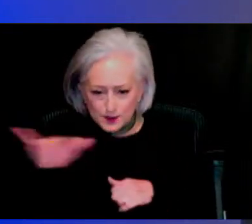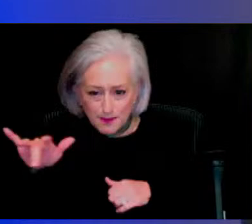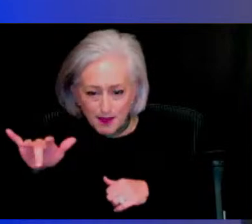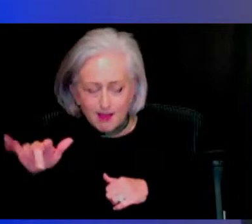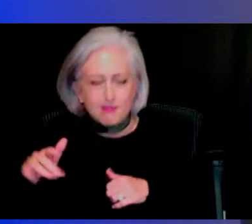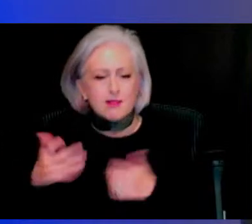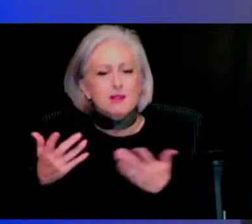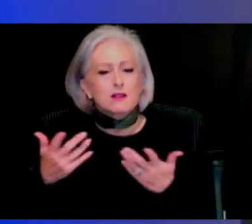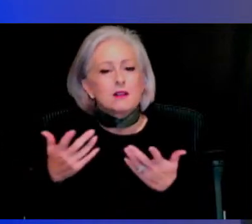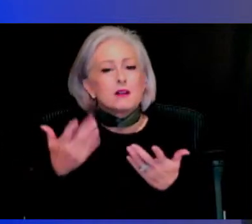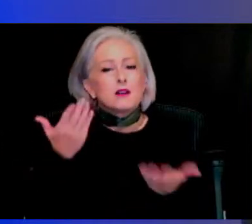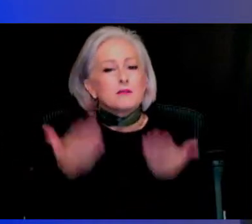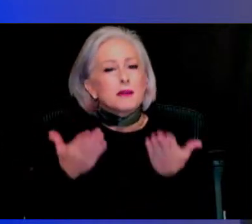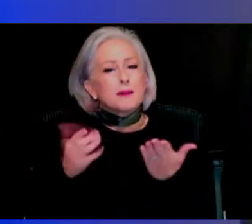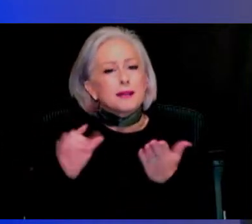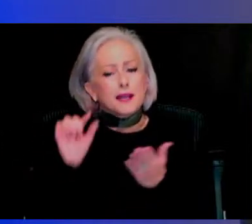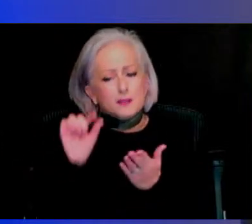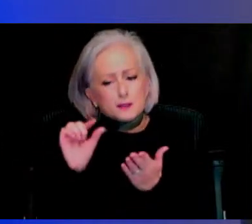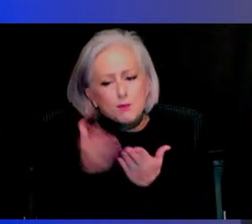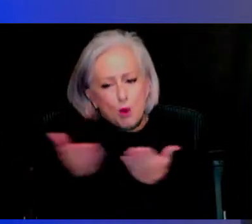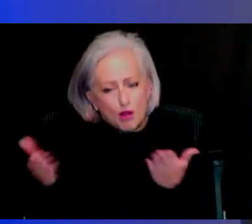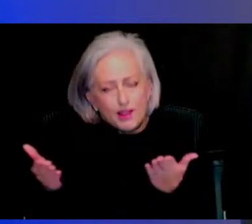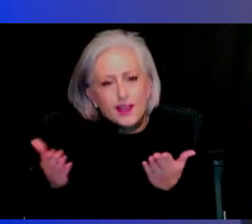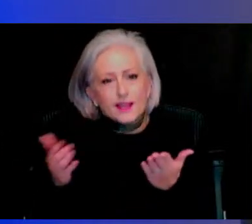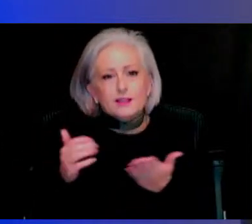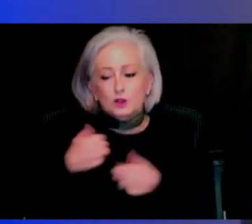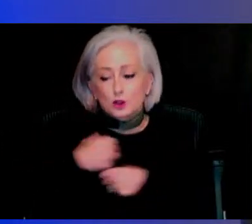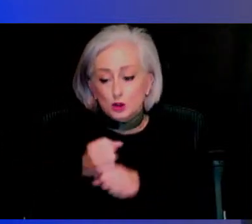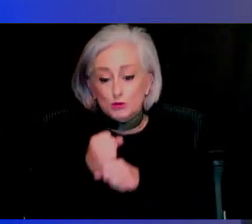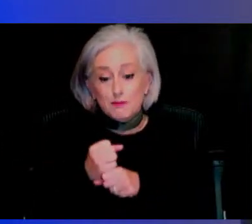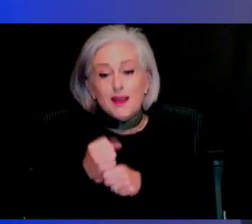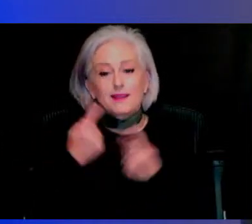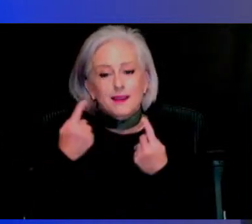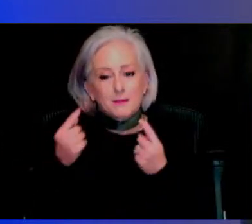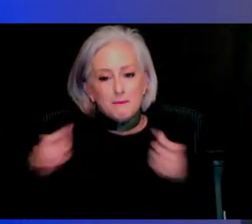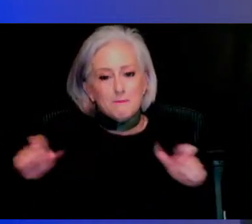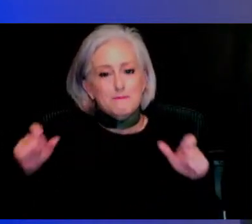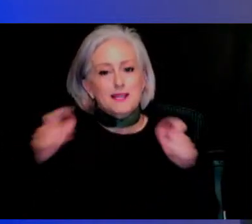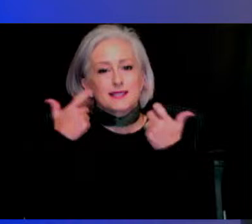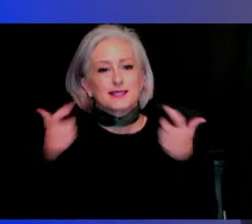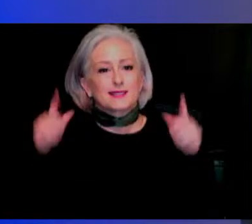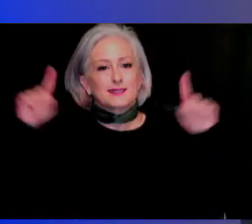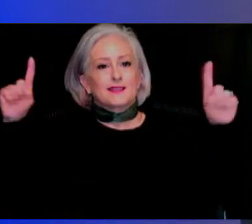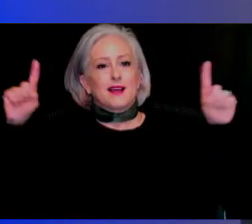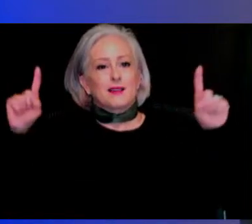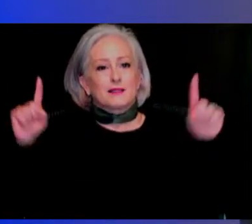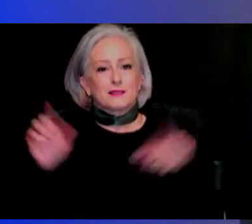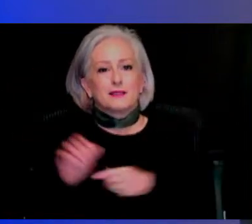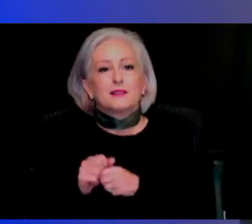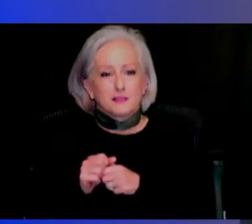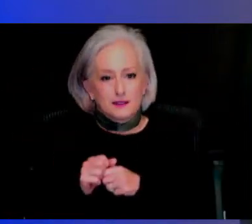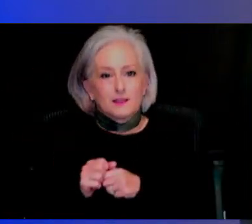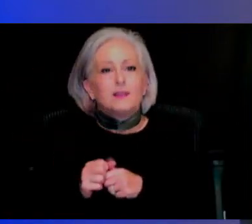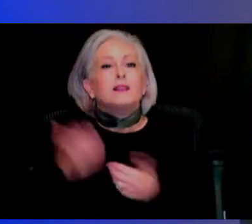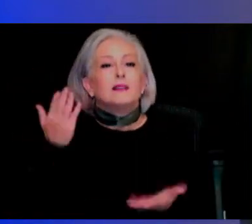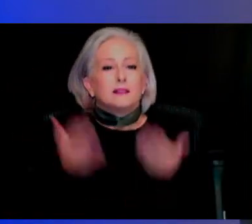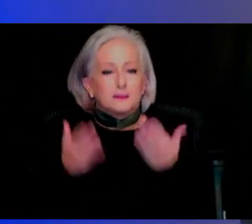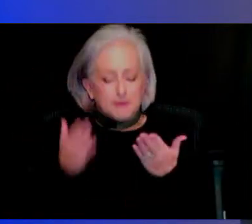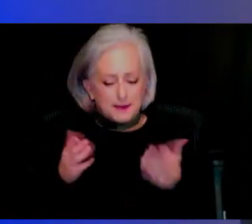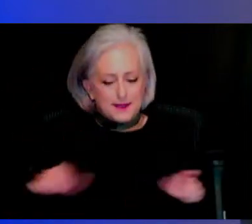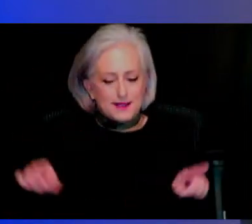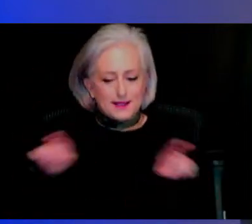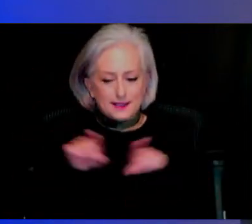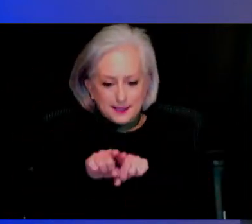be really small things that we can create into really big things of maybe your prom won't look the same again this year. How do we work